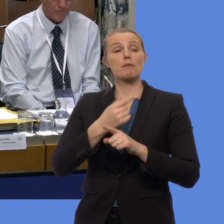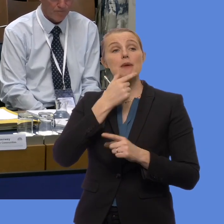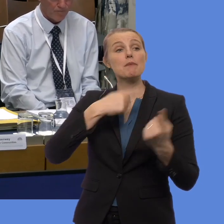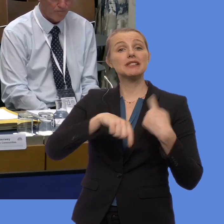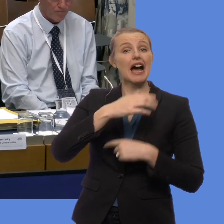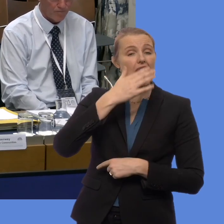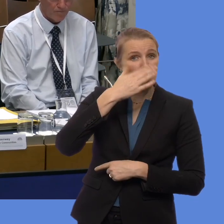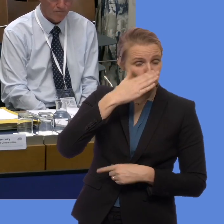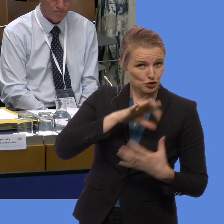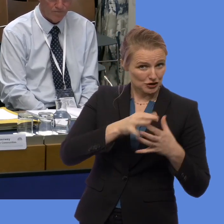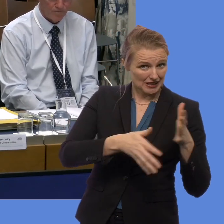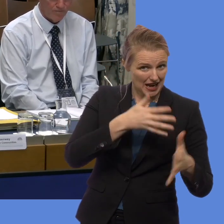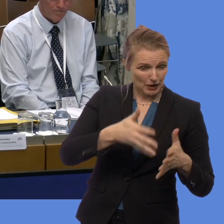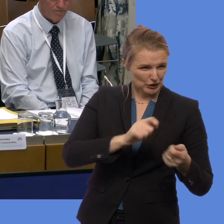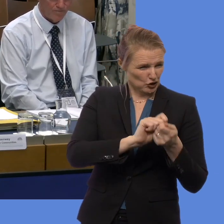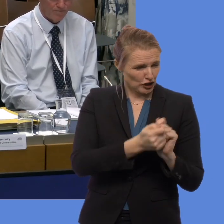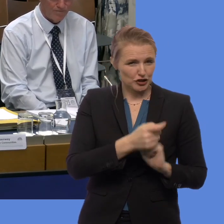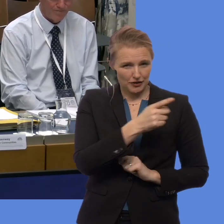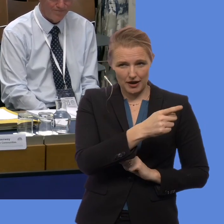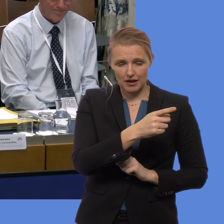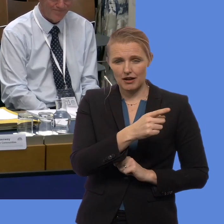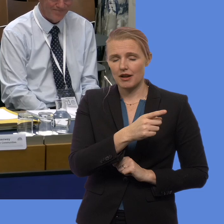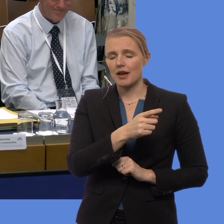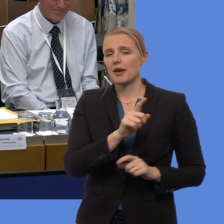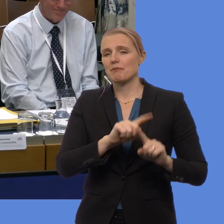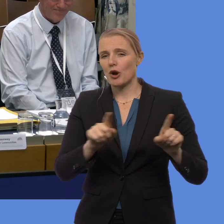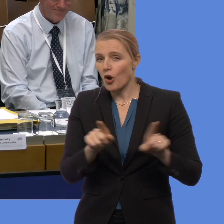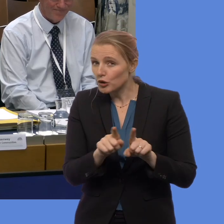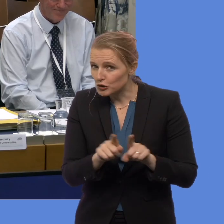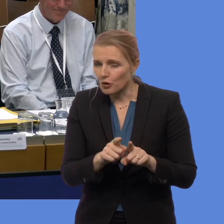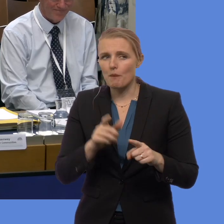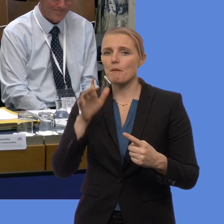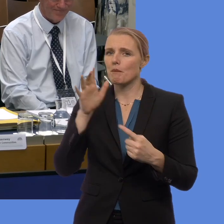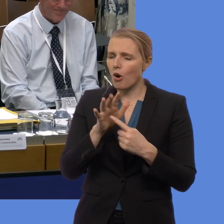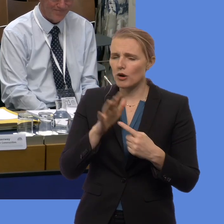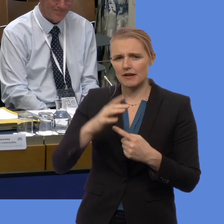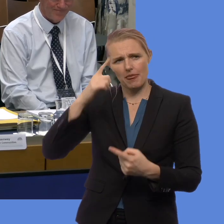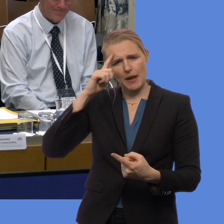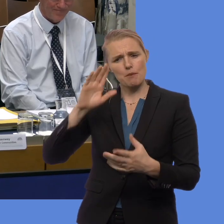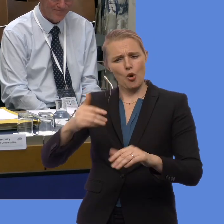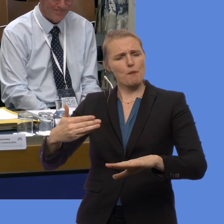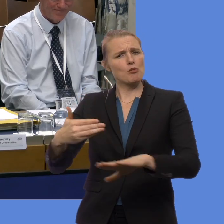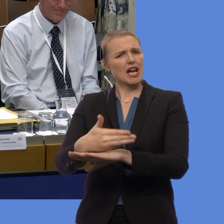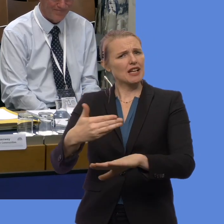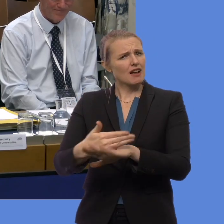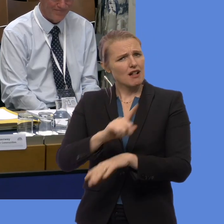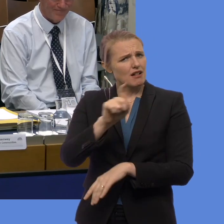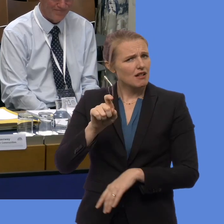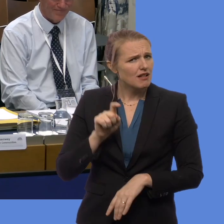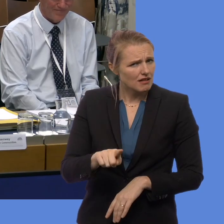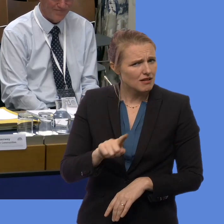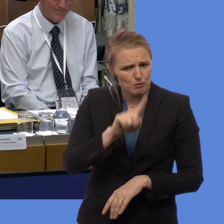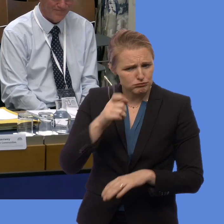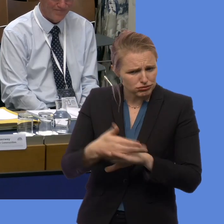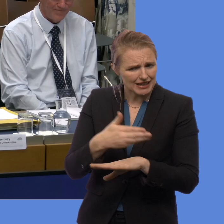my colleagues for giving me very long multi-syllabled words throughout that opening statement. But I think in practical terms, which I think is where you're going